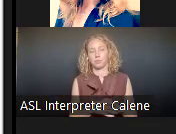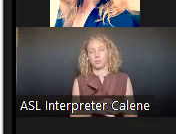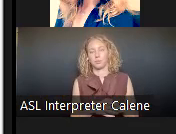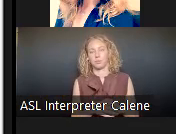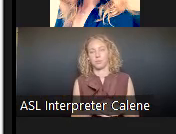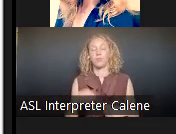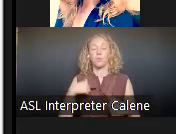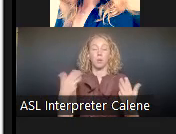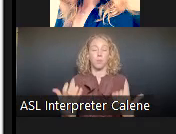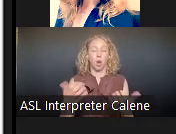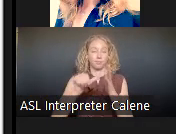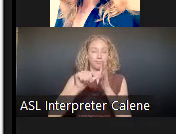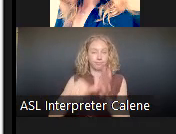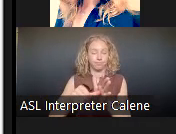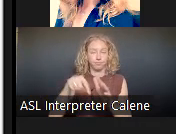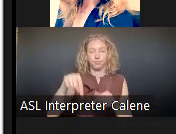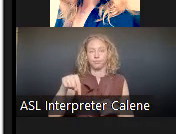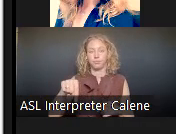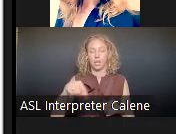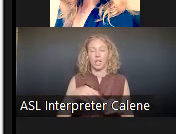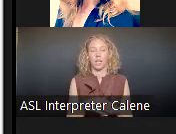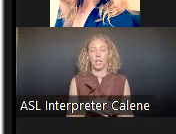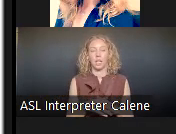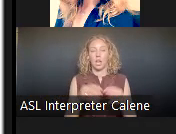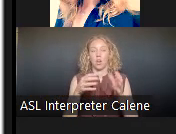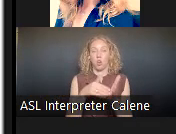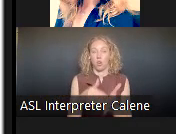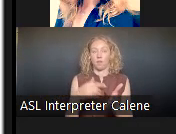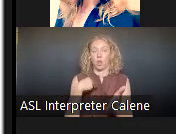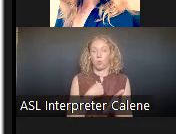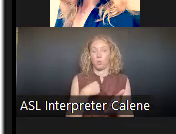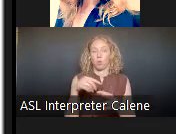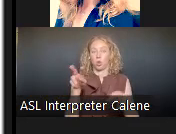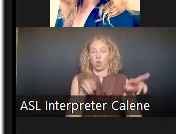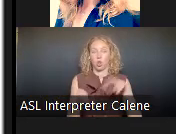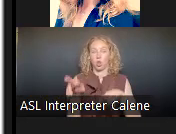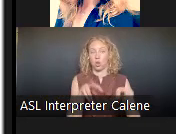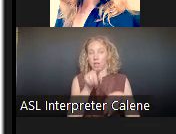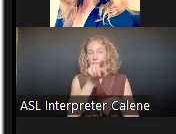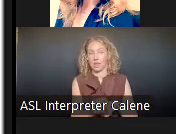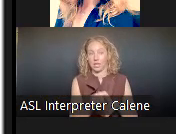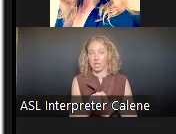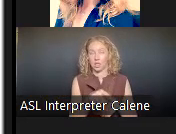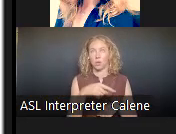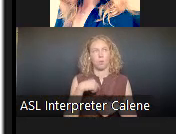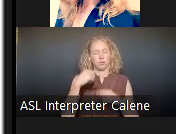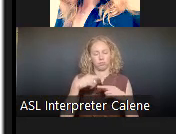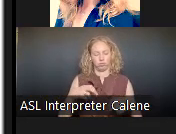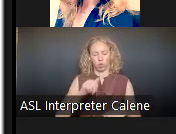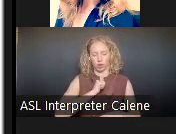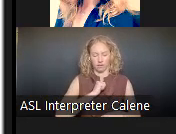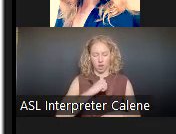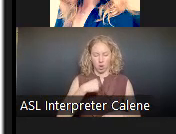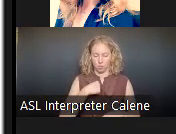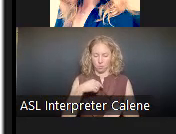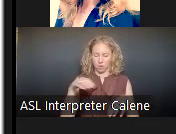I really want to highlight here that a lot of times when we're looking at these, we're asking ourselves, are we doing harm, or